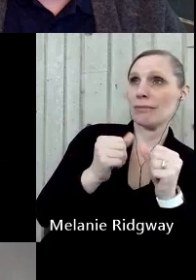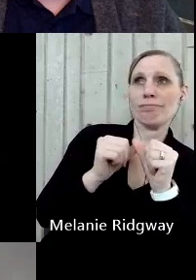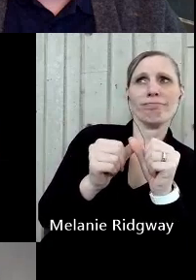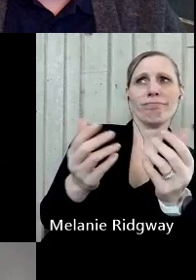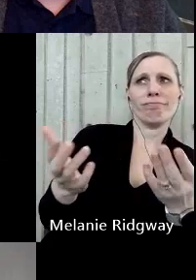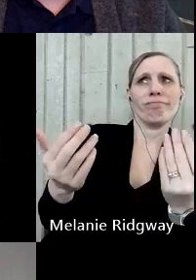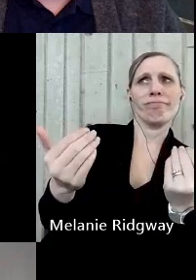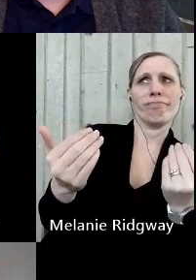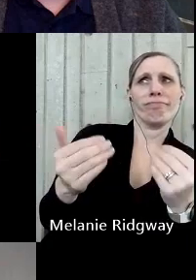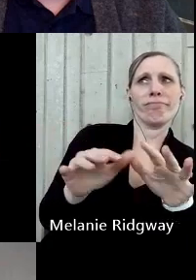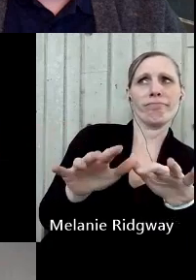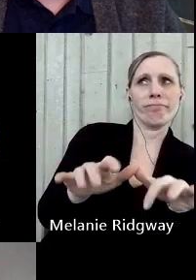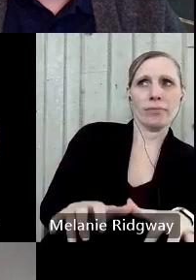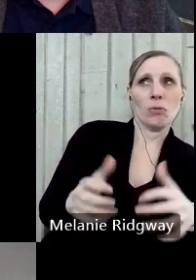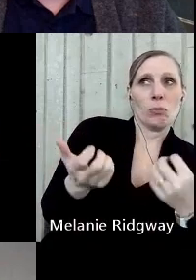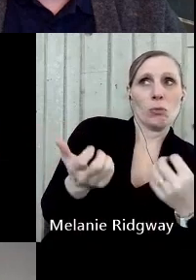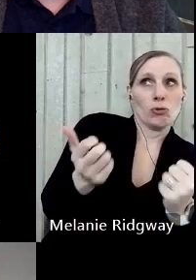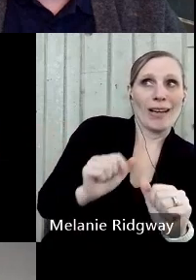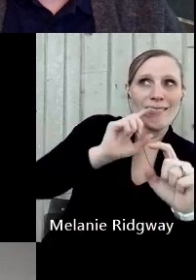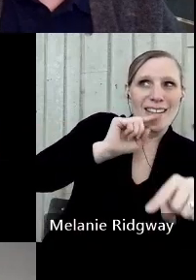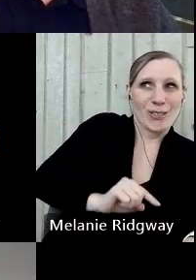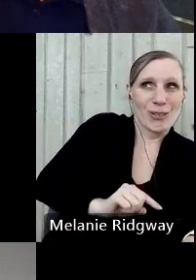and we'll get through as much as we can.